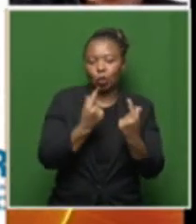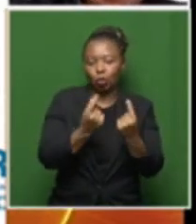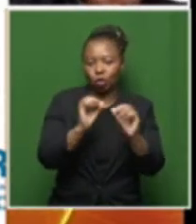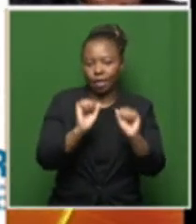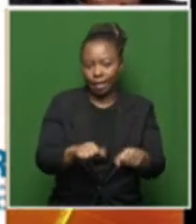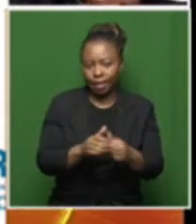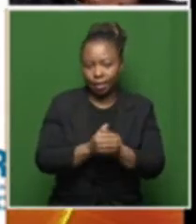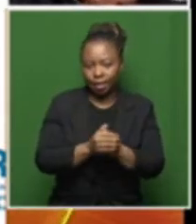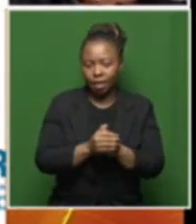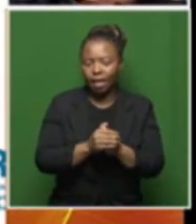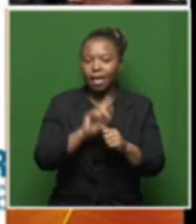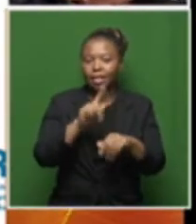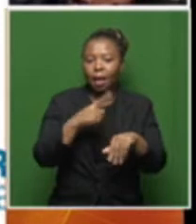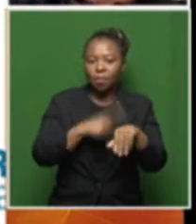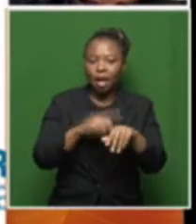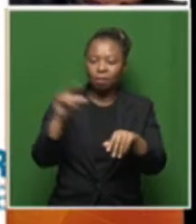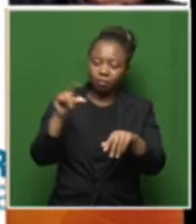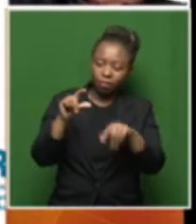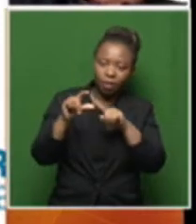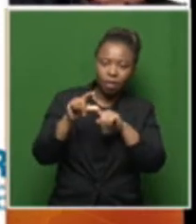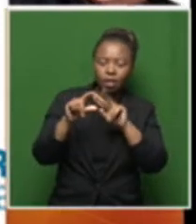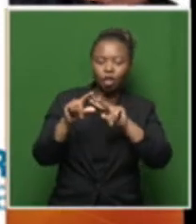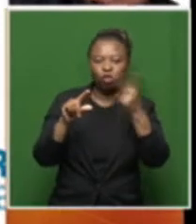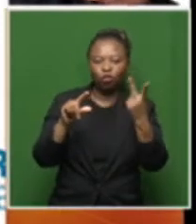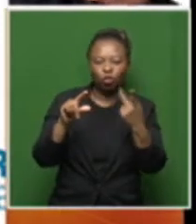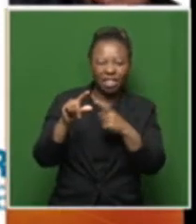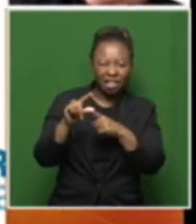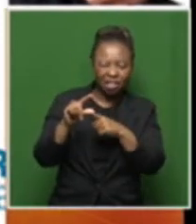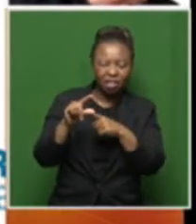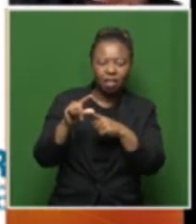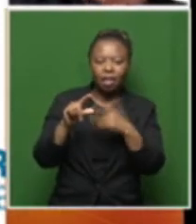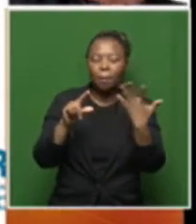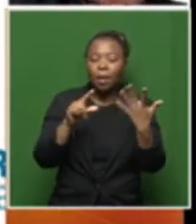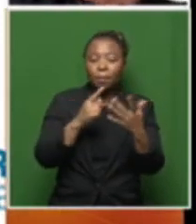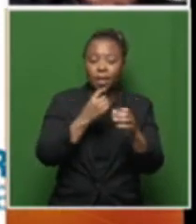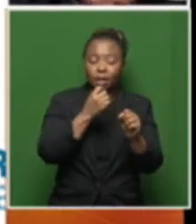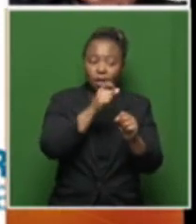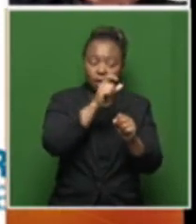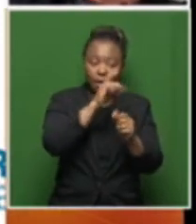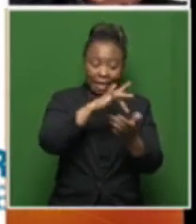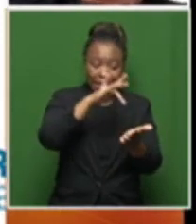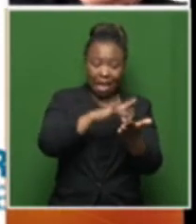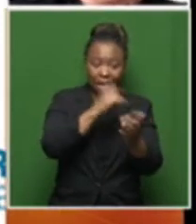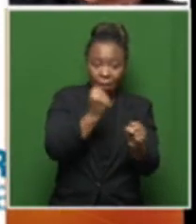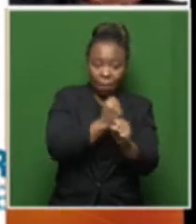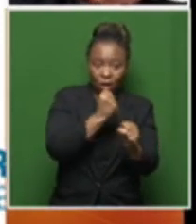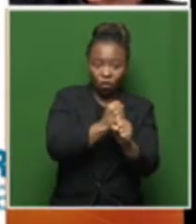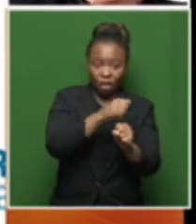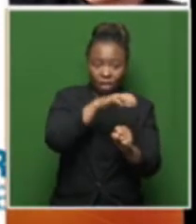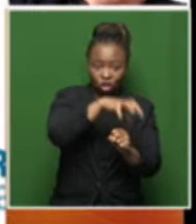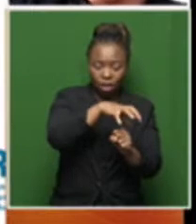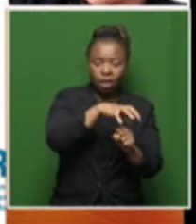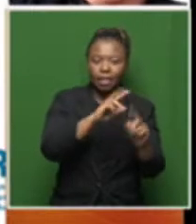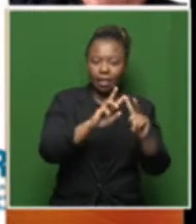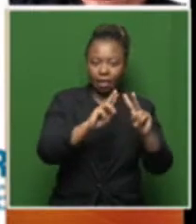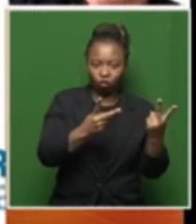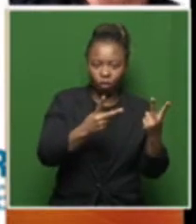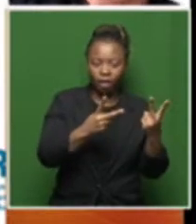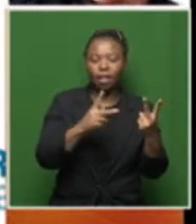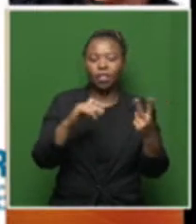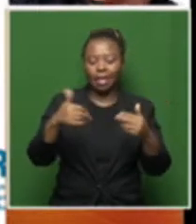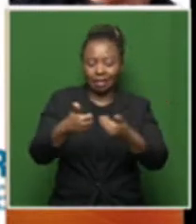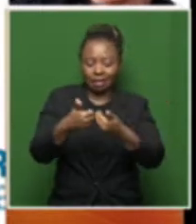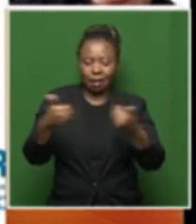where, the dossier is different. It could be that the manufacturing site is different, and we then review that